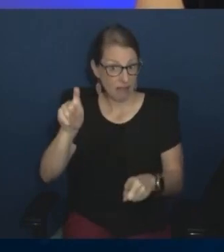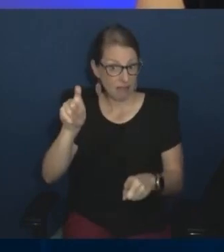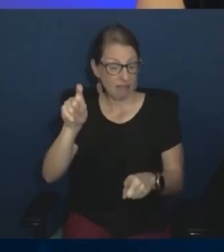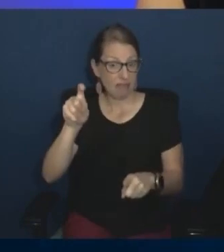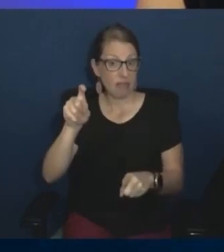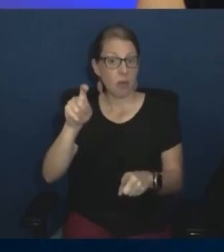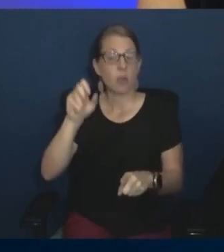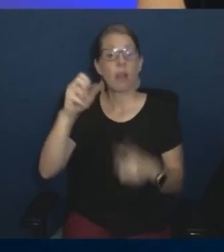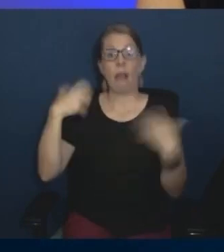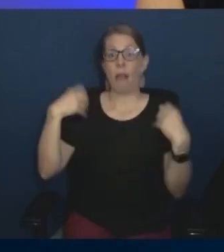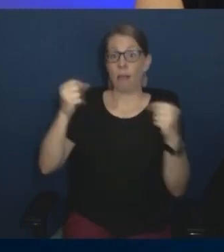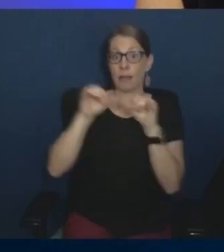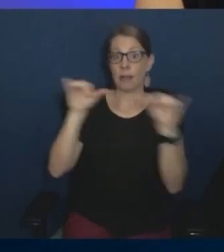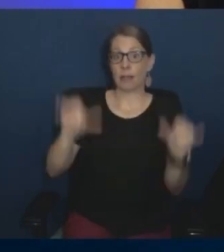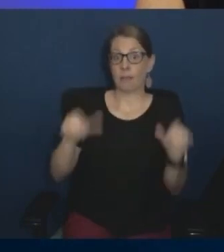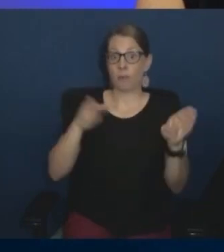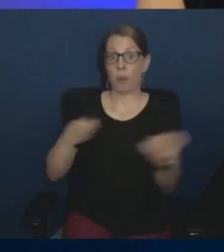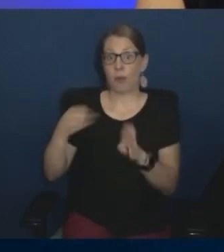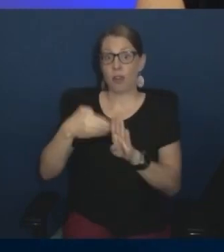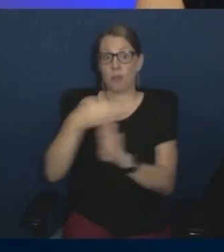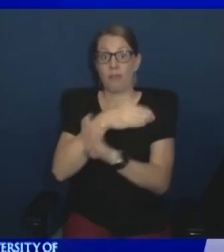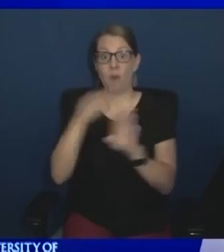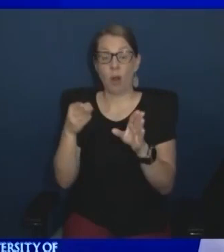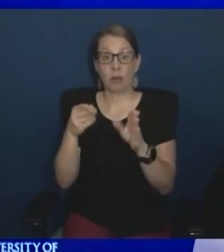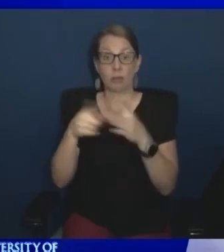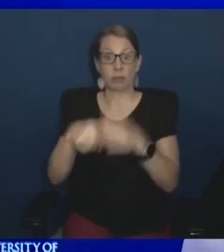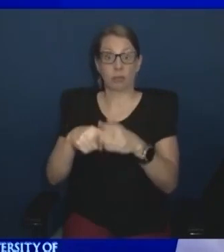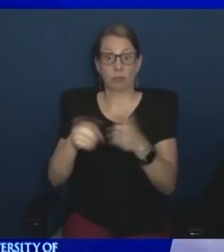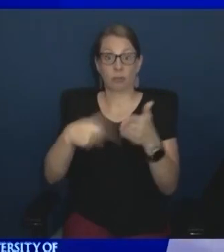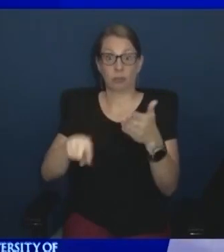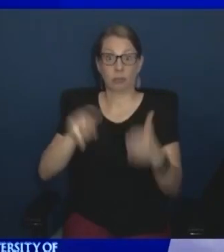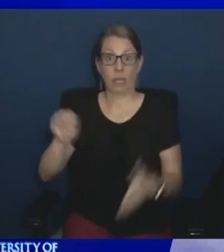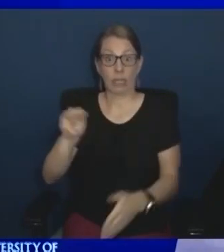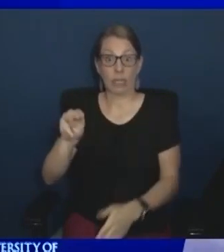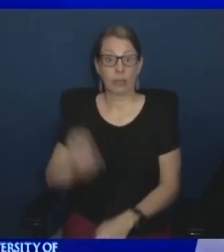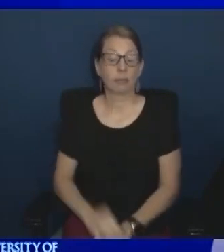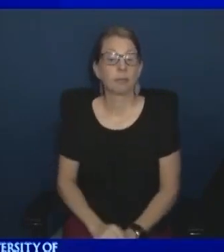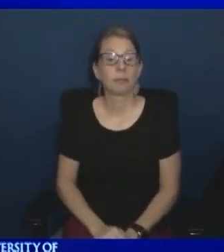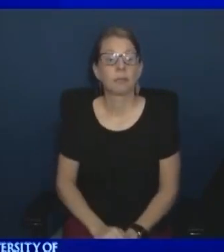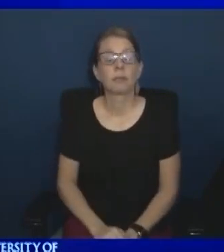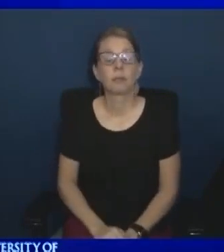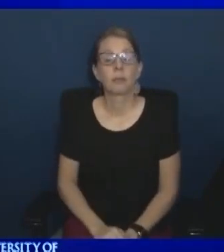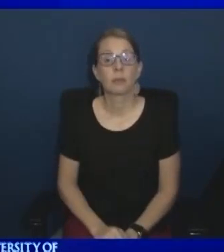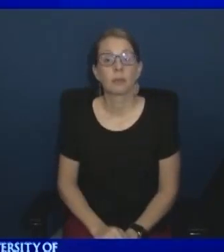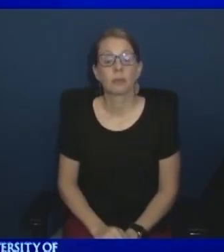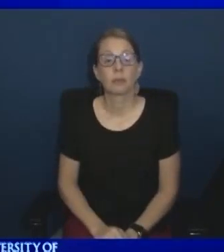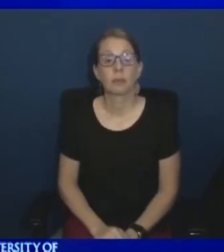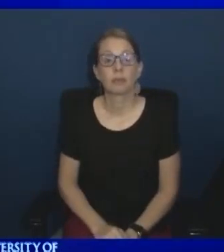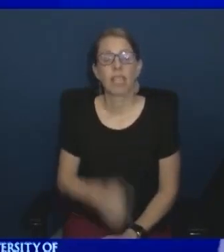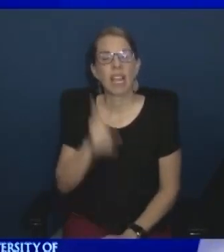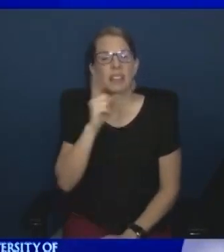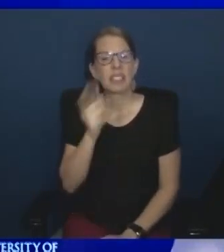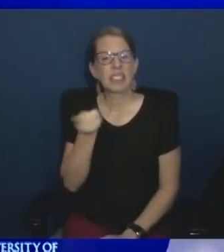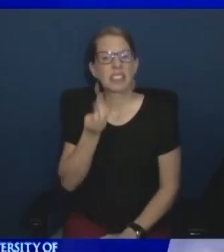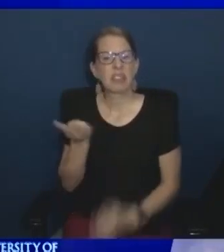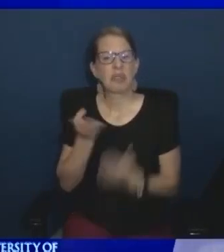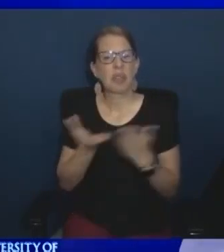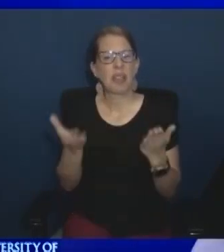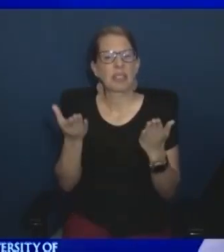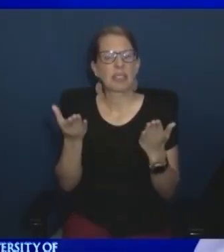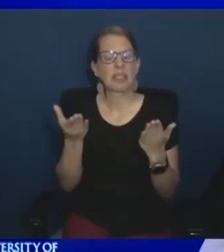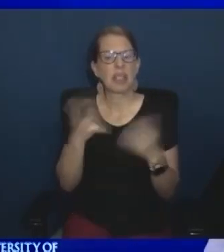health system making any preparations? Well, I think there are several things in play here. One, there is